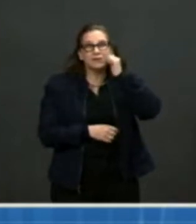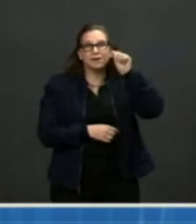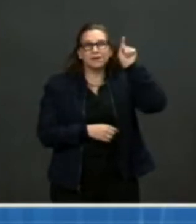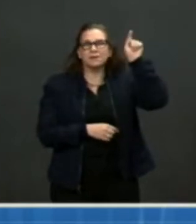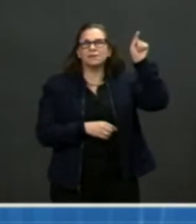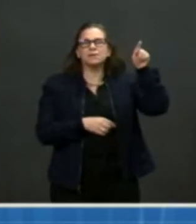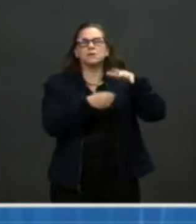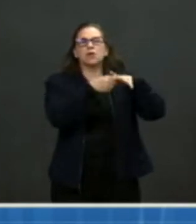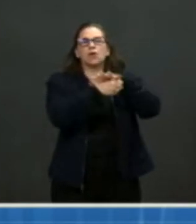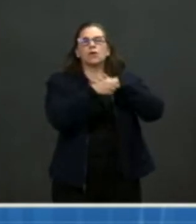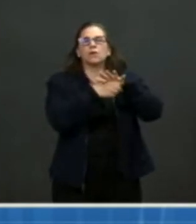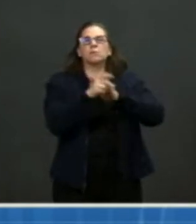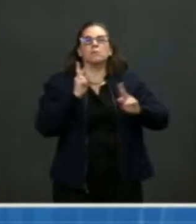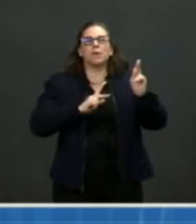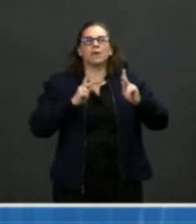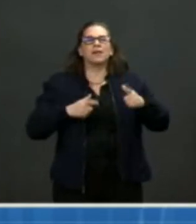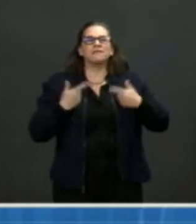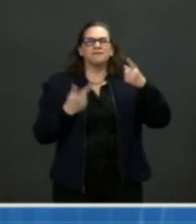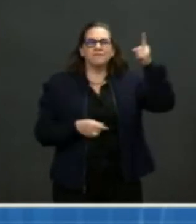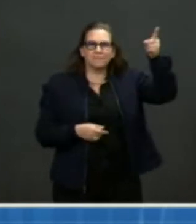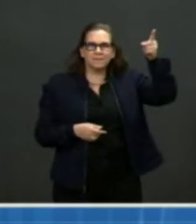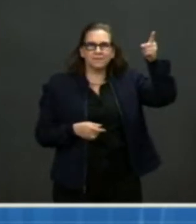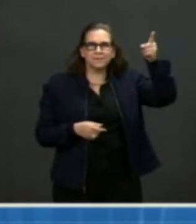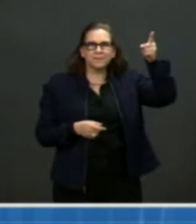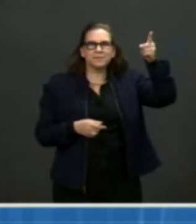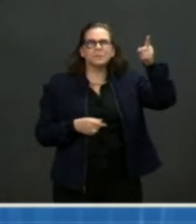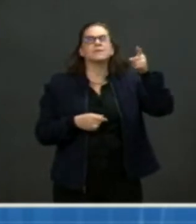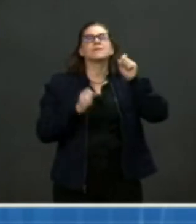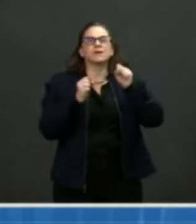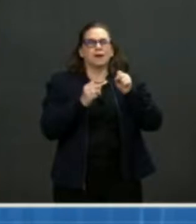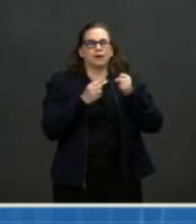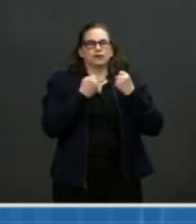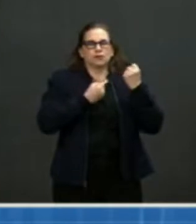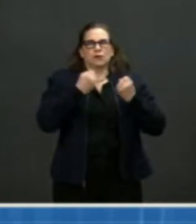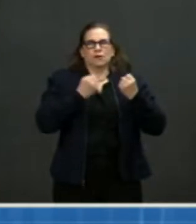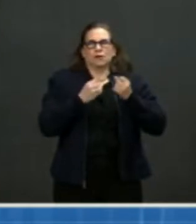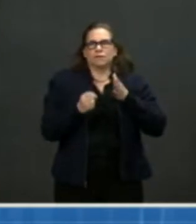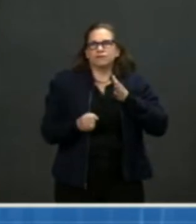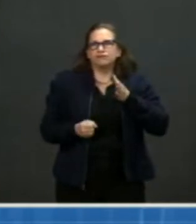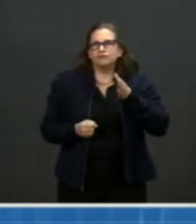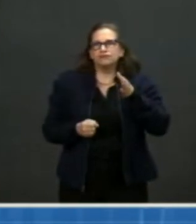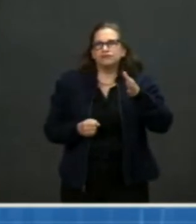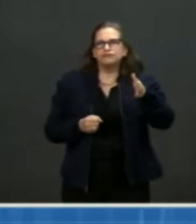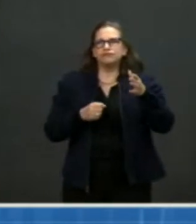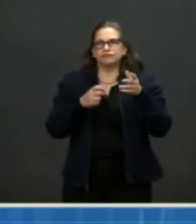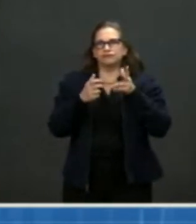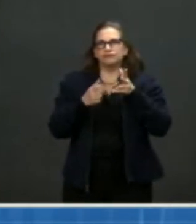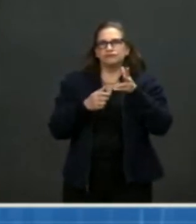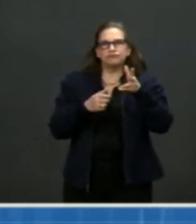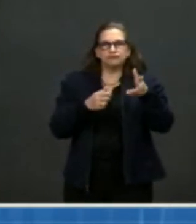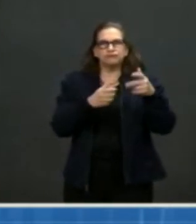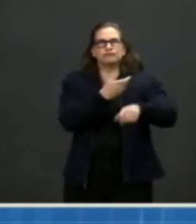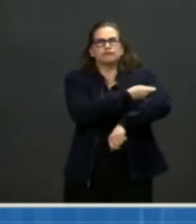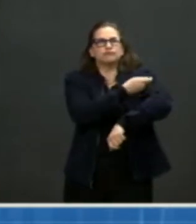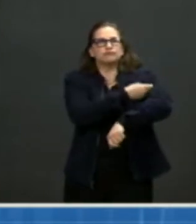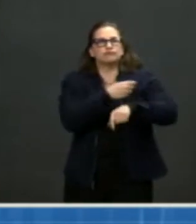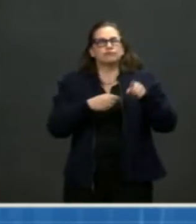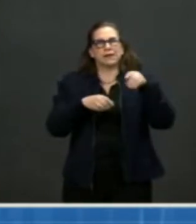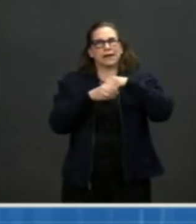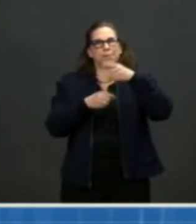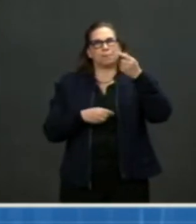State Fair Park and get a shot. Now, this is the 22nd federally run vaccination site we've